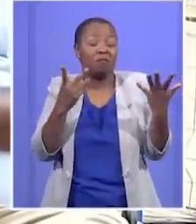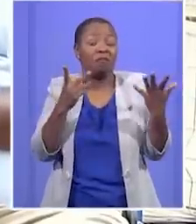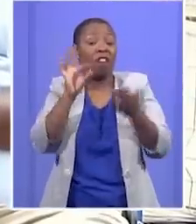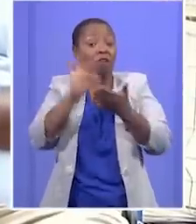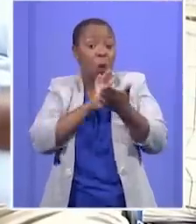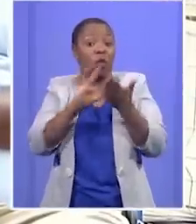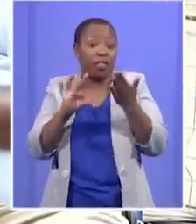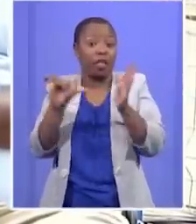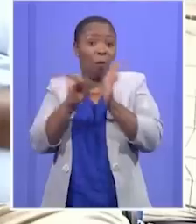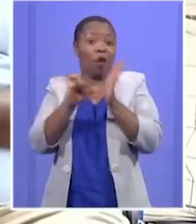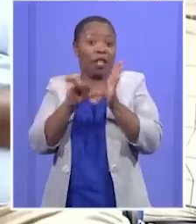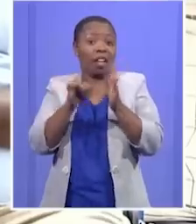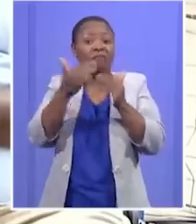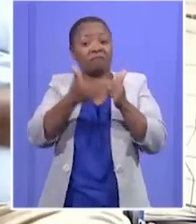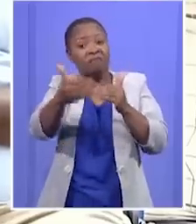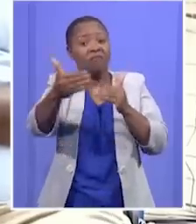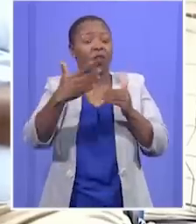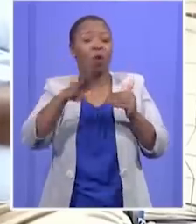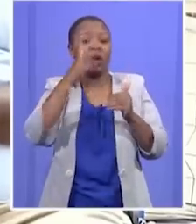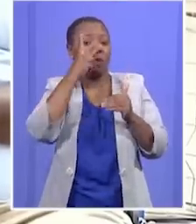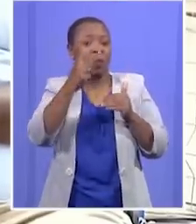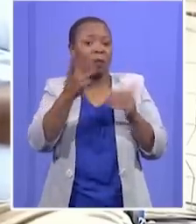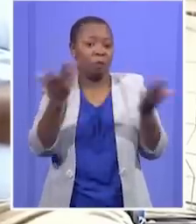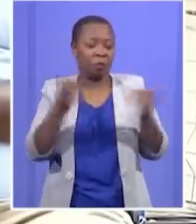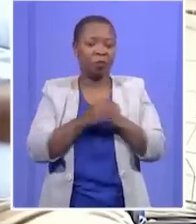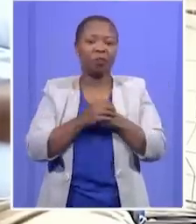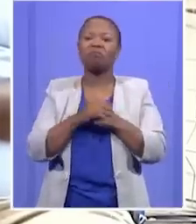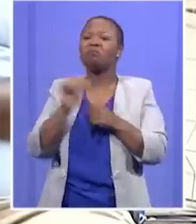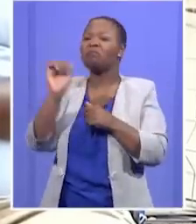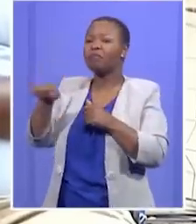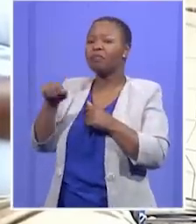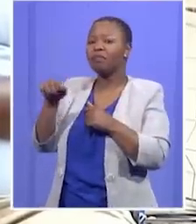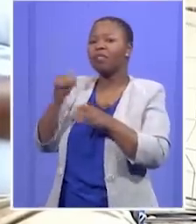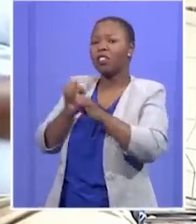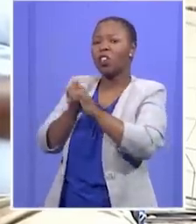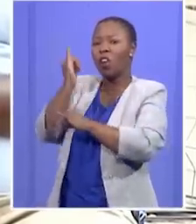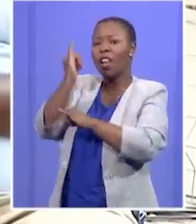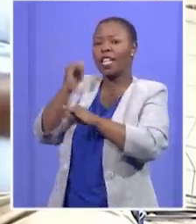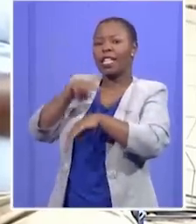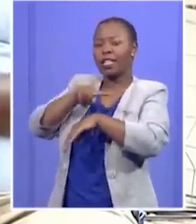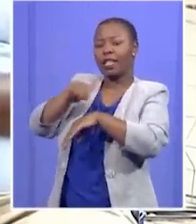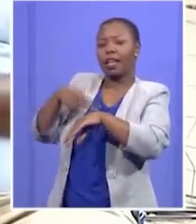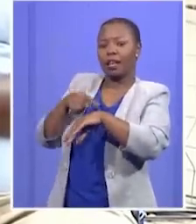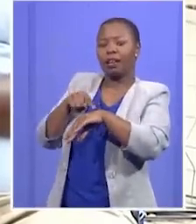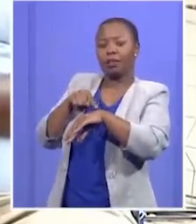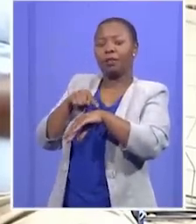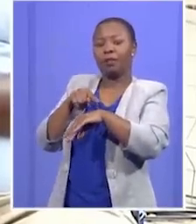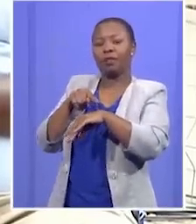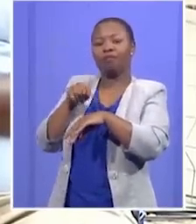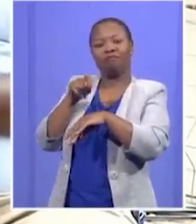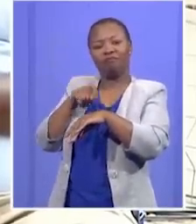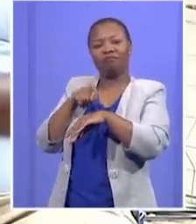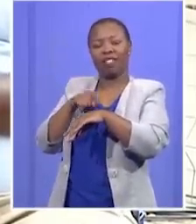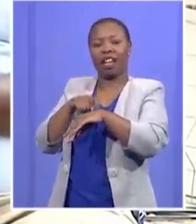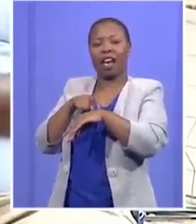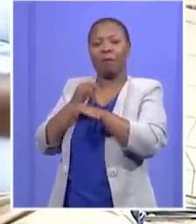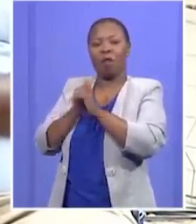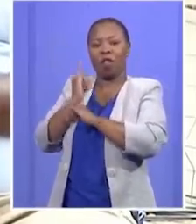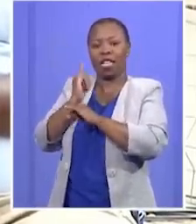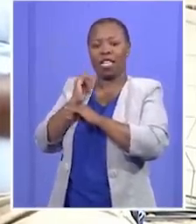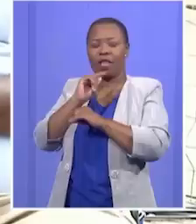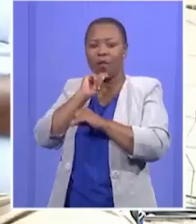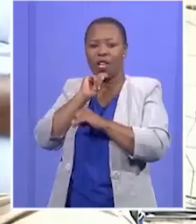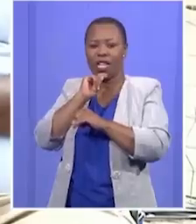last night and even the early hours of this morning. Yes. You saw how things were turning out. When you looked at